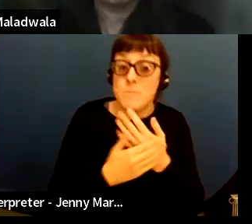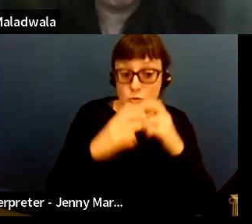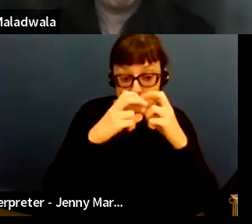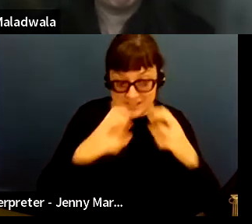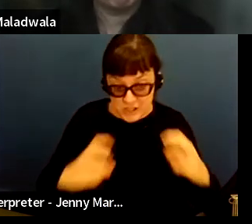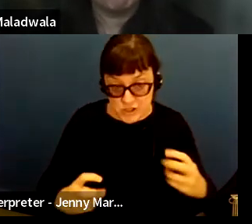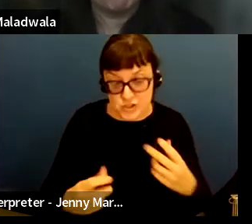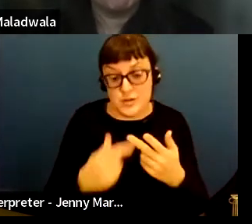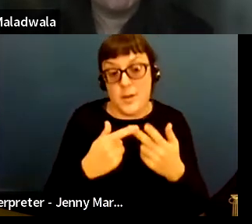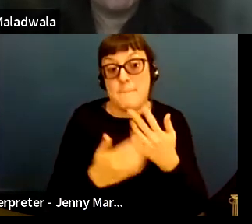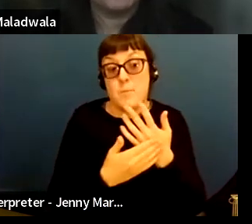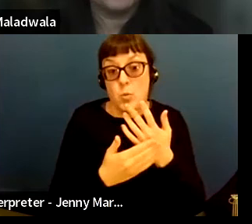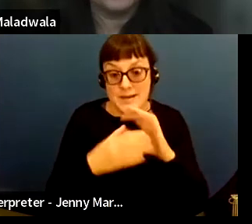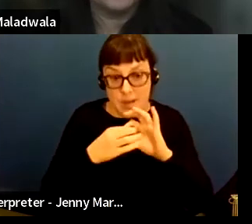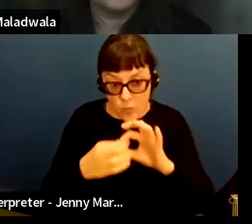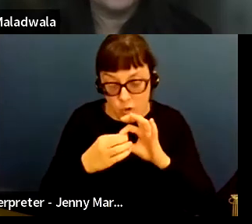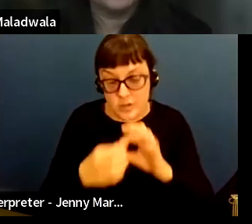networking, more engagement,